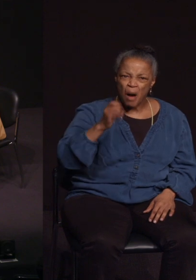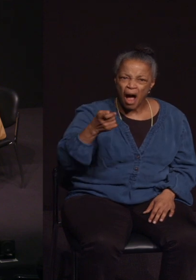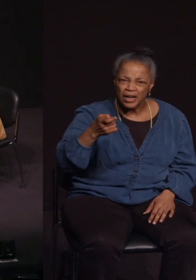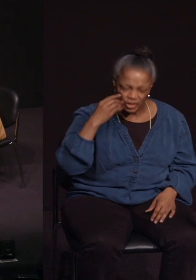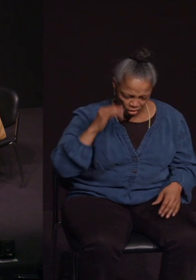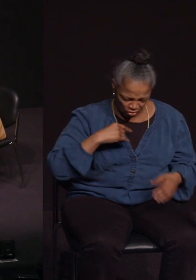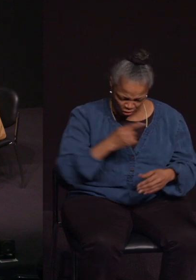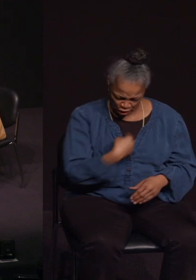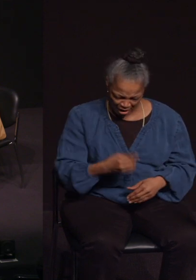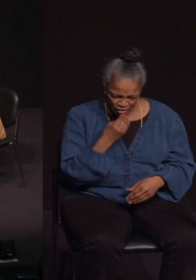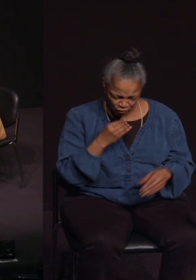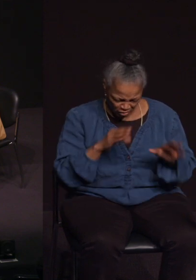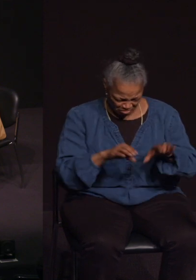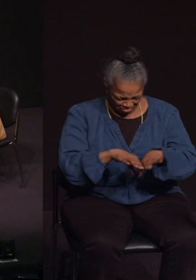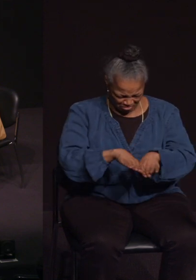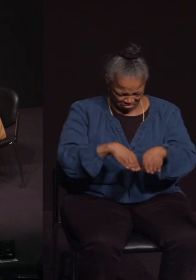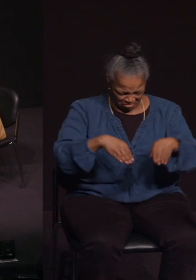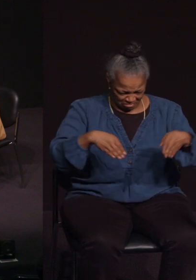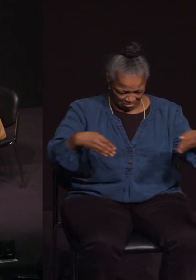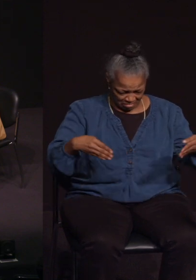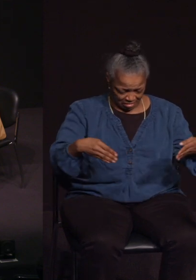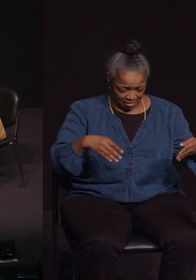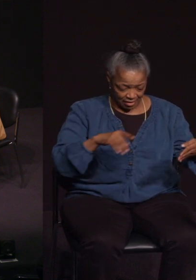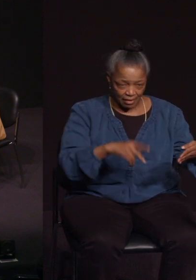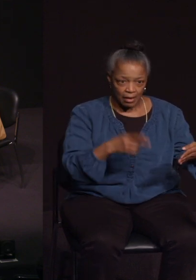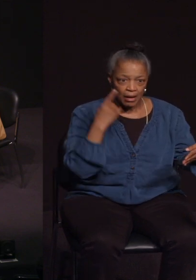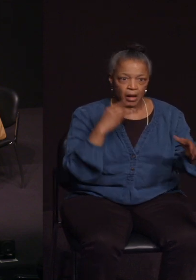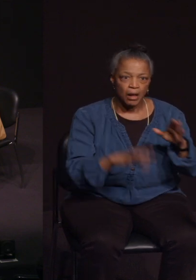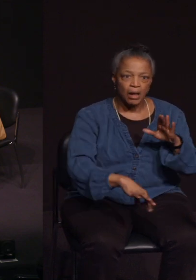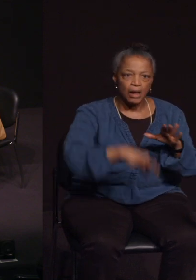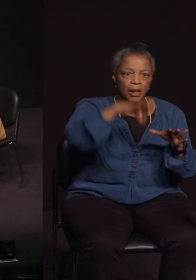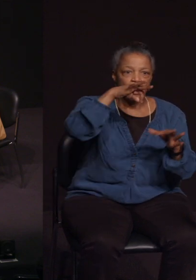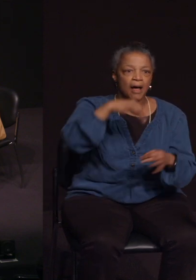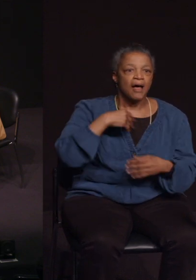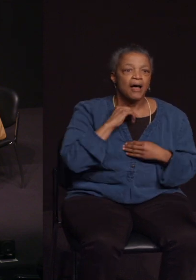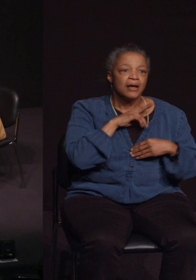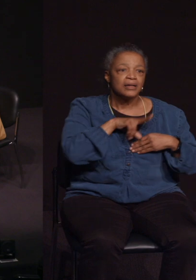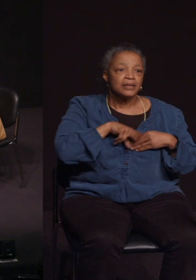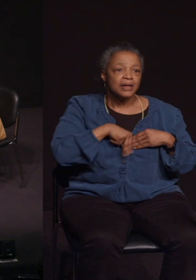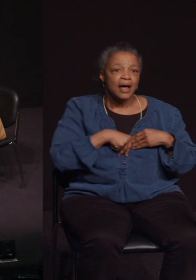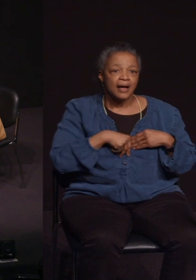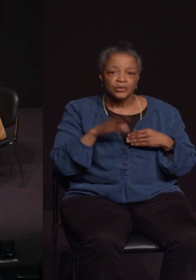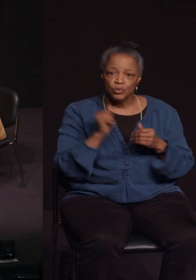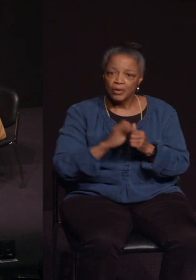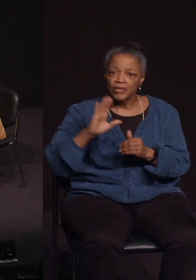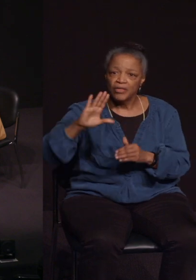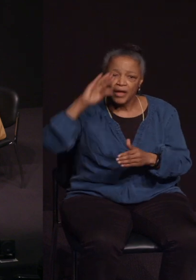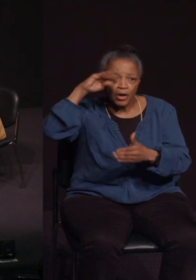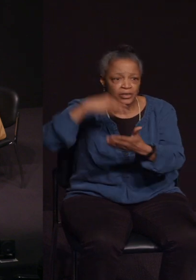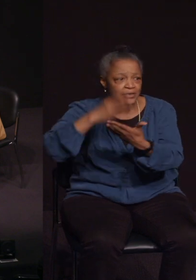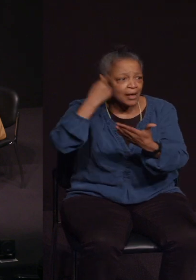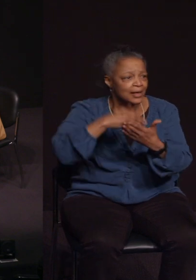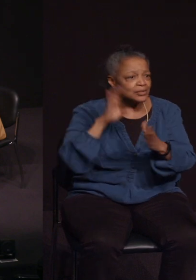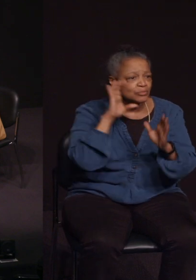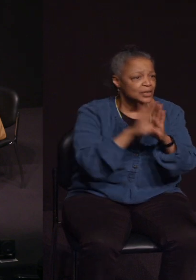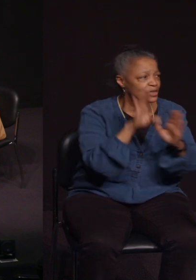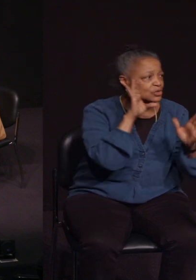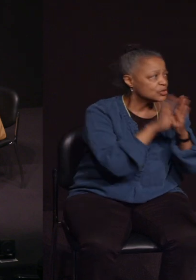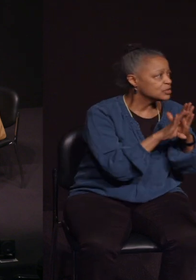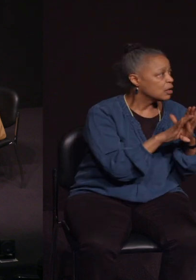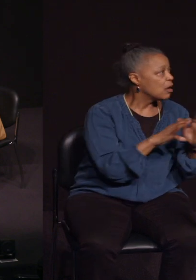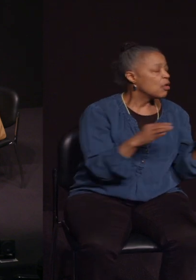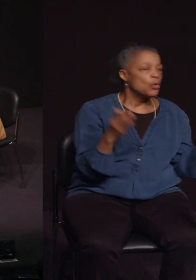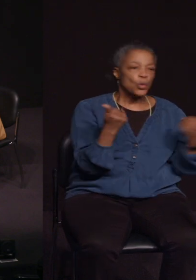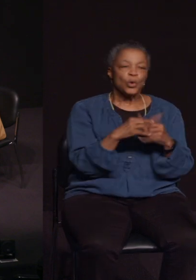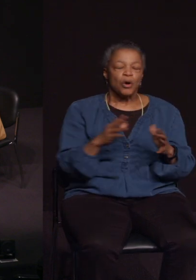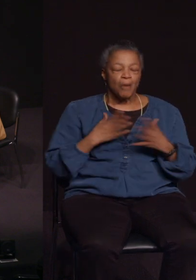and they talking. And when they open the boxes and they pull these ties out, like, it was, yeah, like the whole